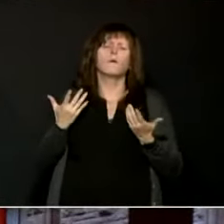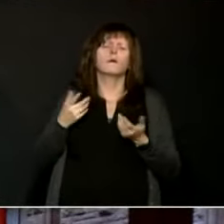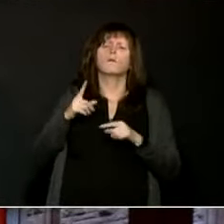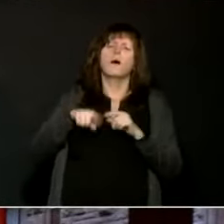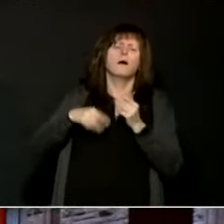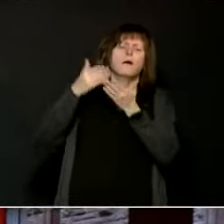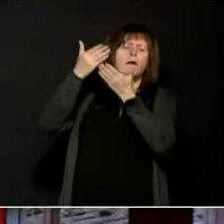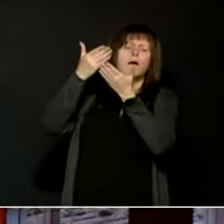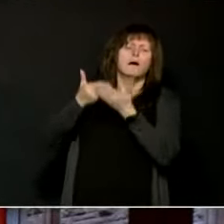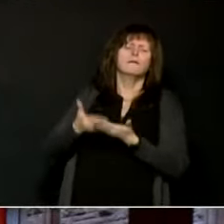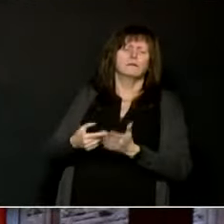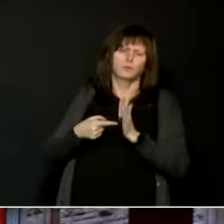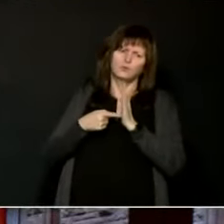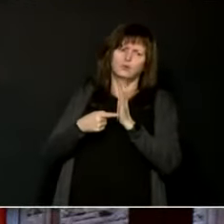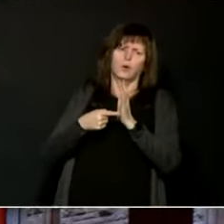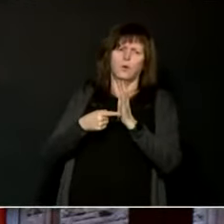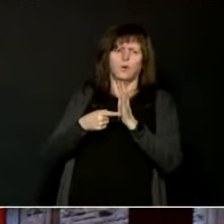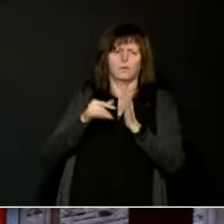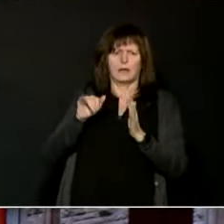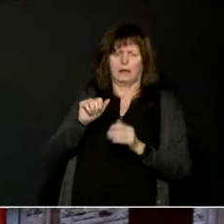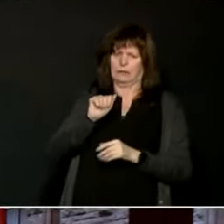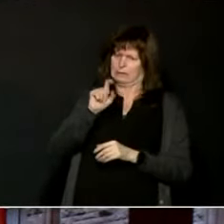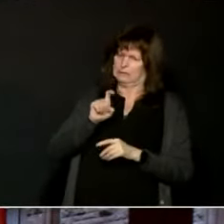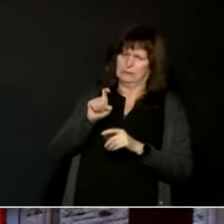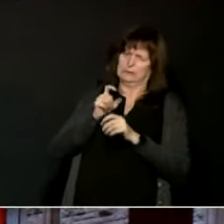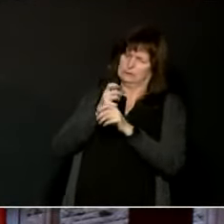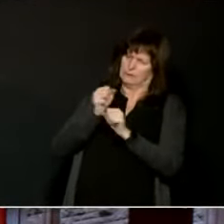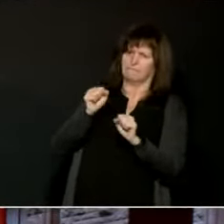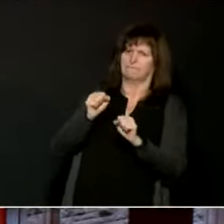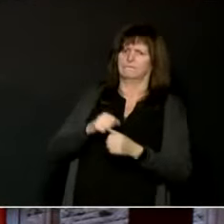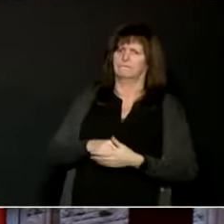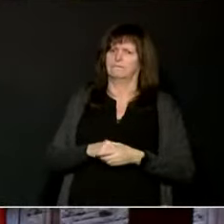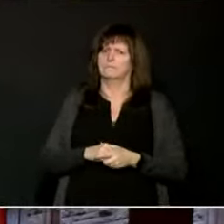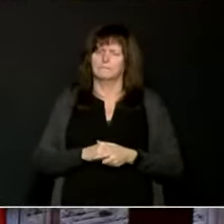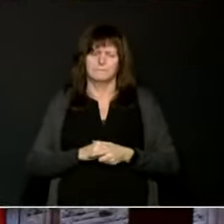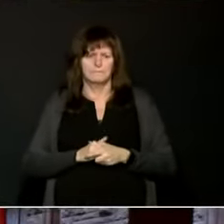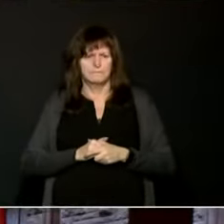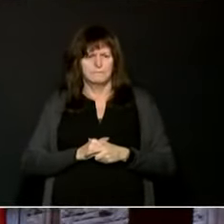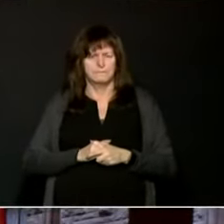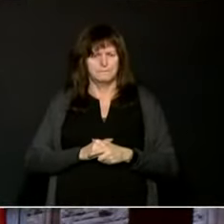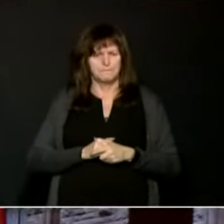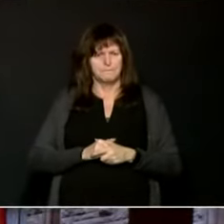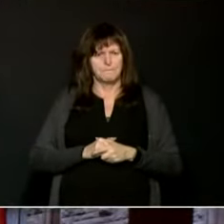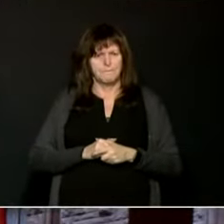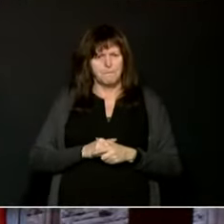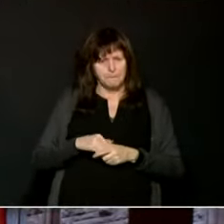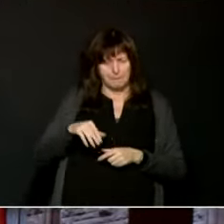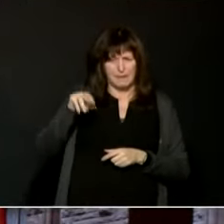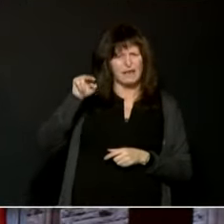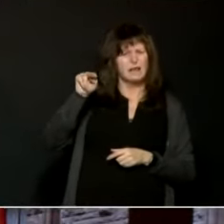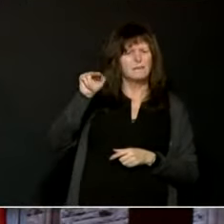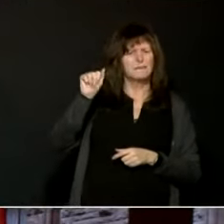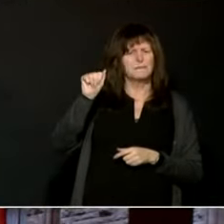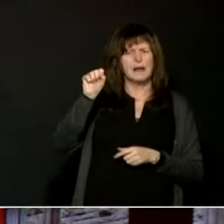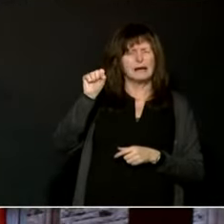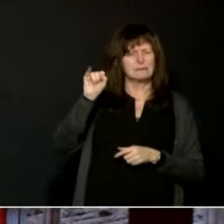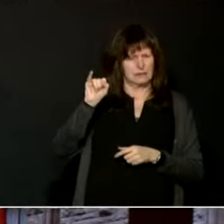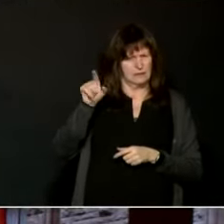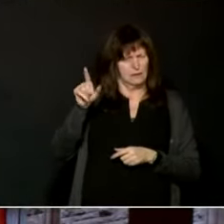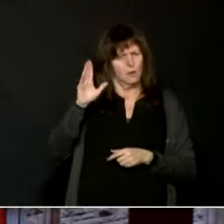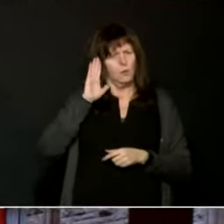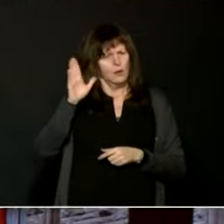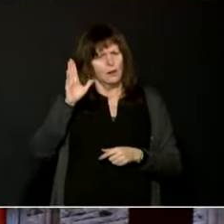The information that we have received, it's not on the basis, NACI is going to make a statement on it, that's true. Our information was based on